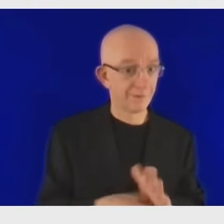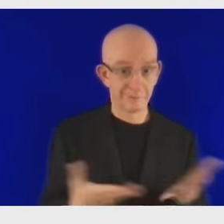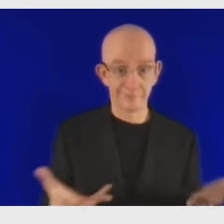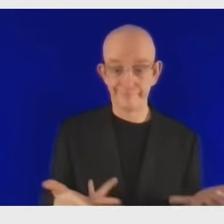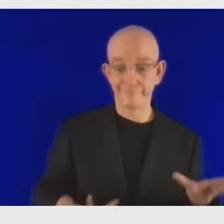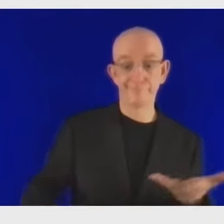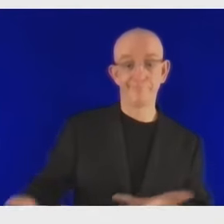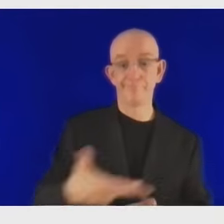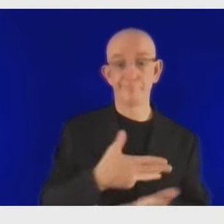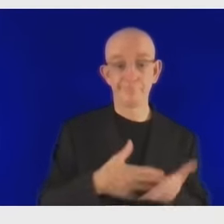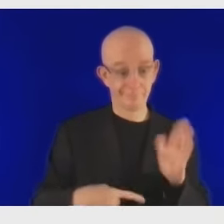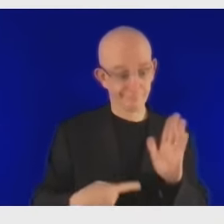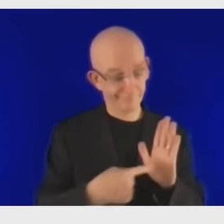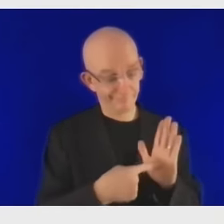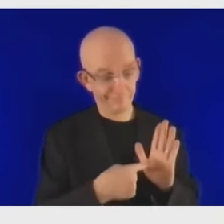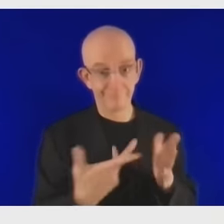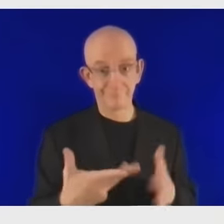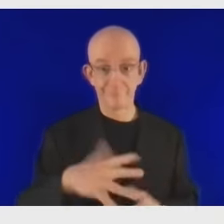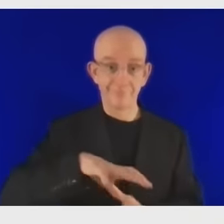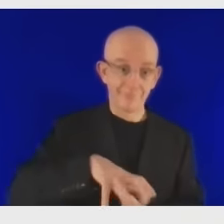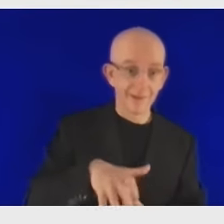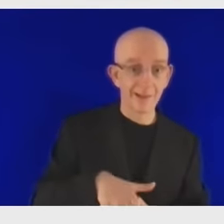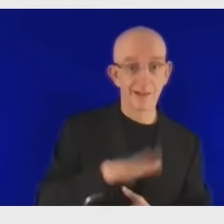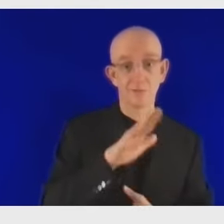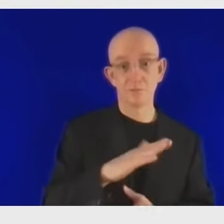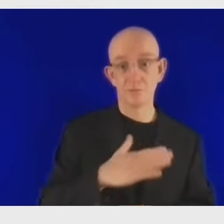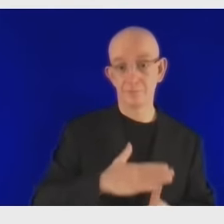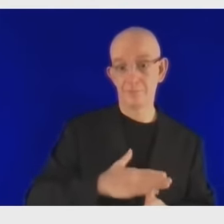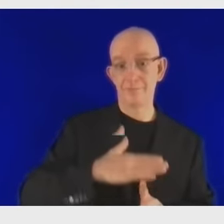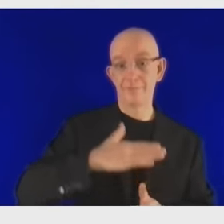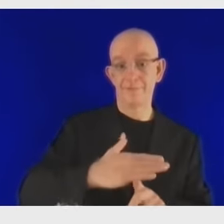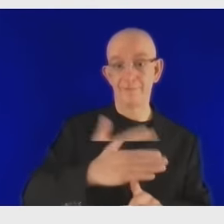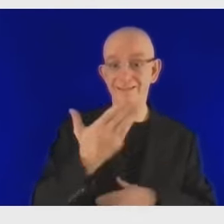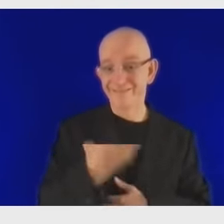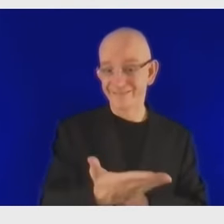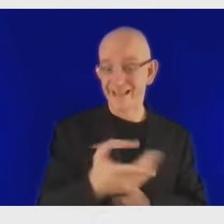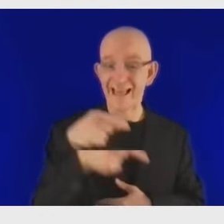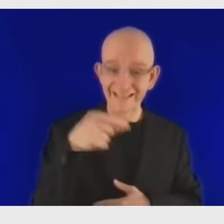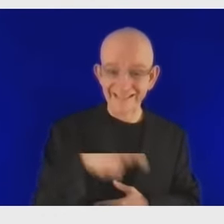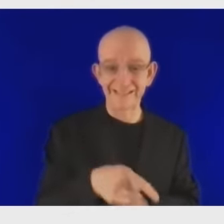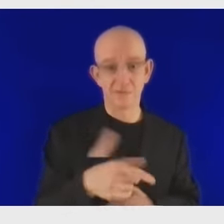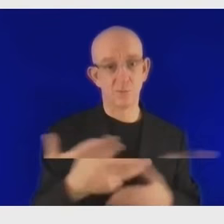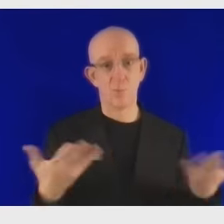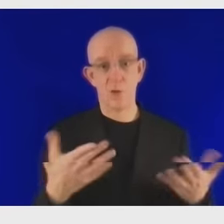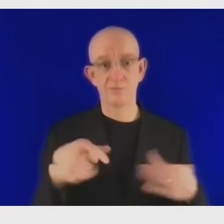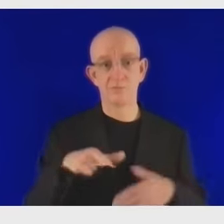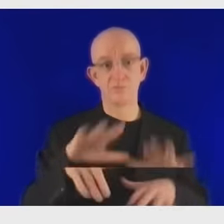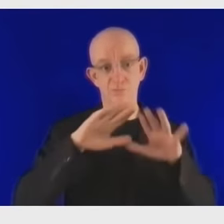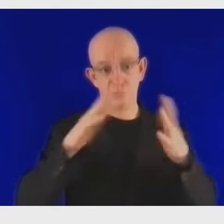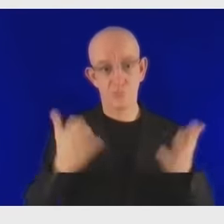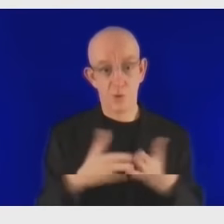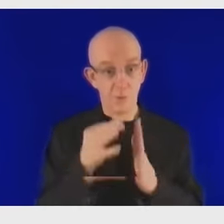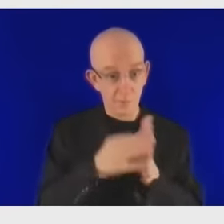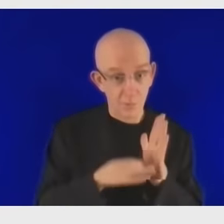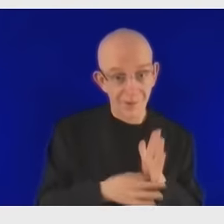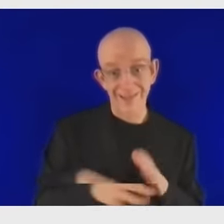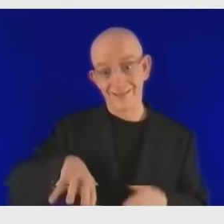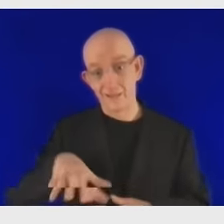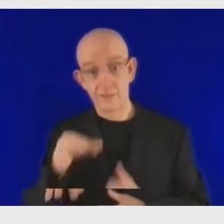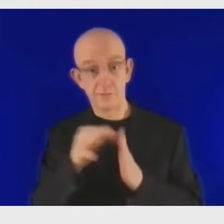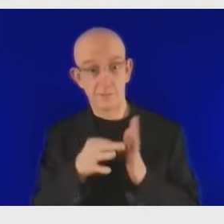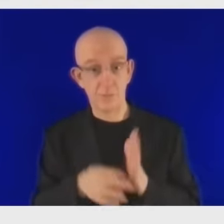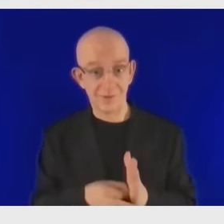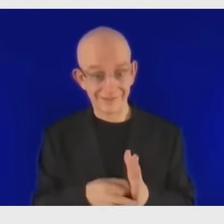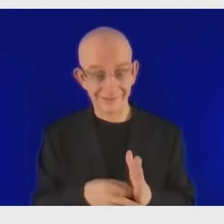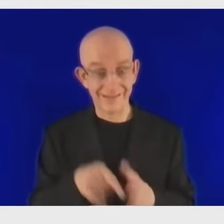contradictory between the global policies and the national policies and the local policies. So I think it is very important for